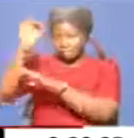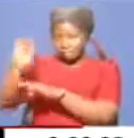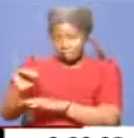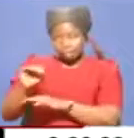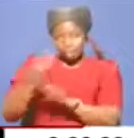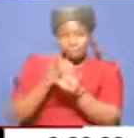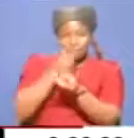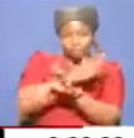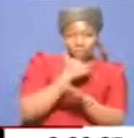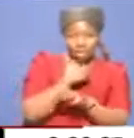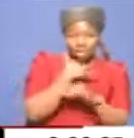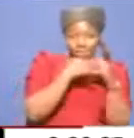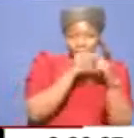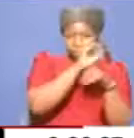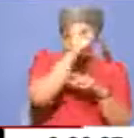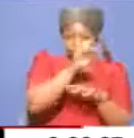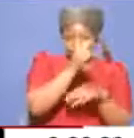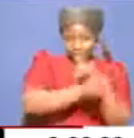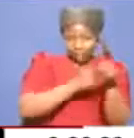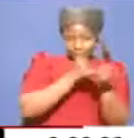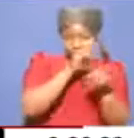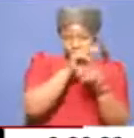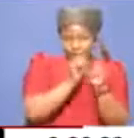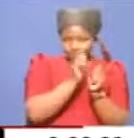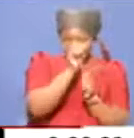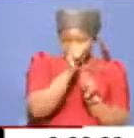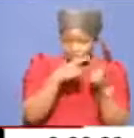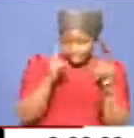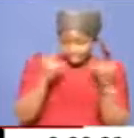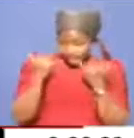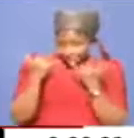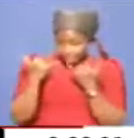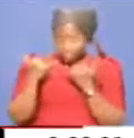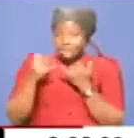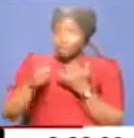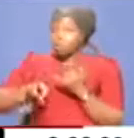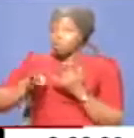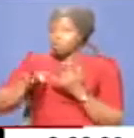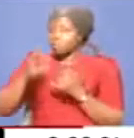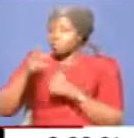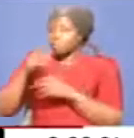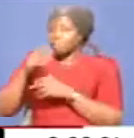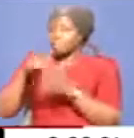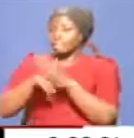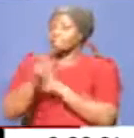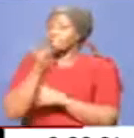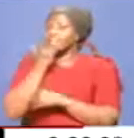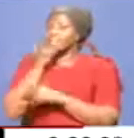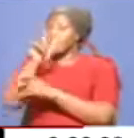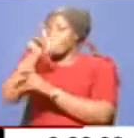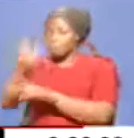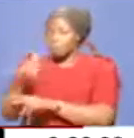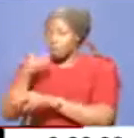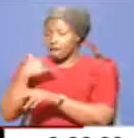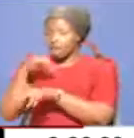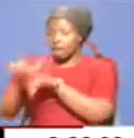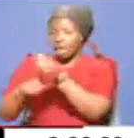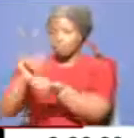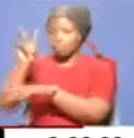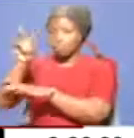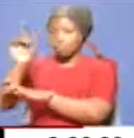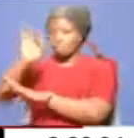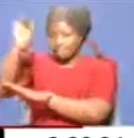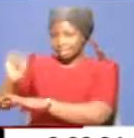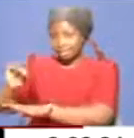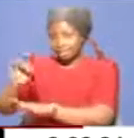from 2015. However, in the Lake Endemic region, we do have a prevalence of currently 20%, up